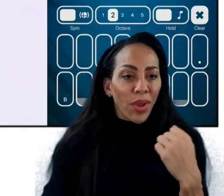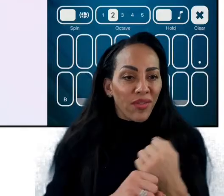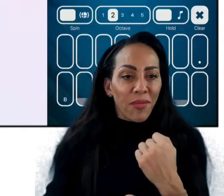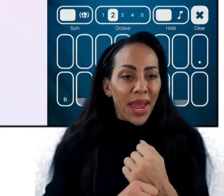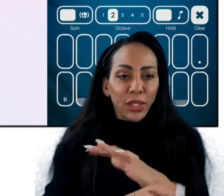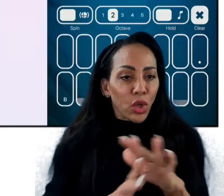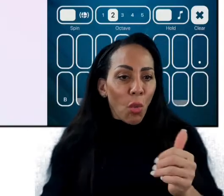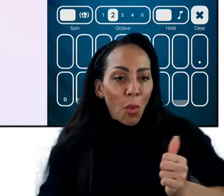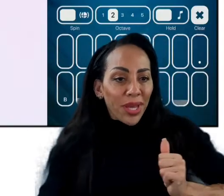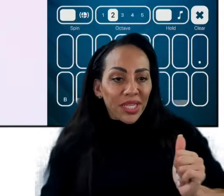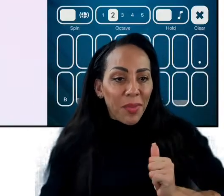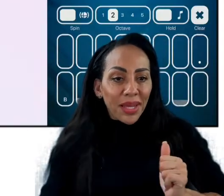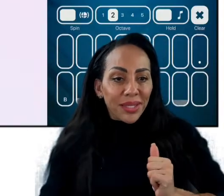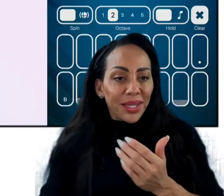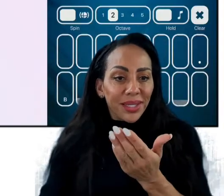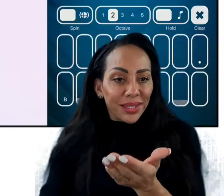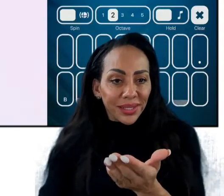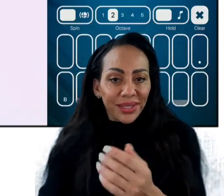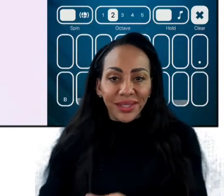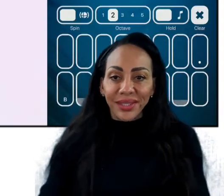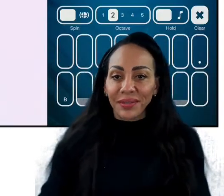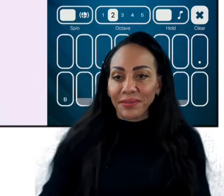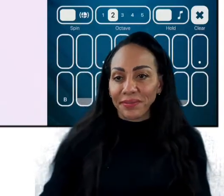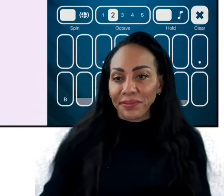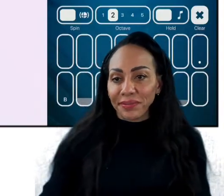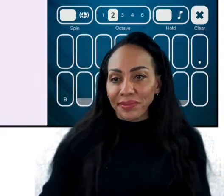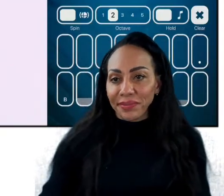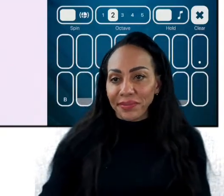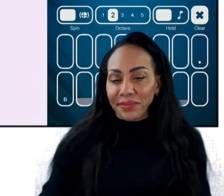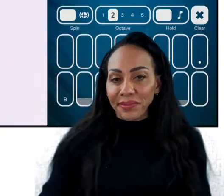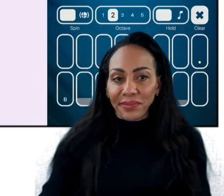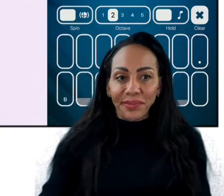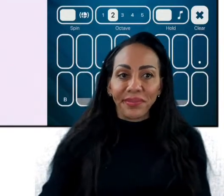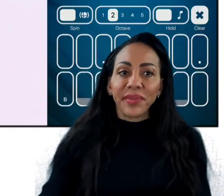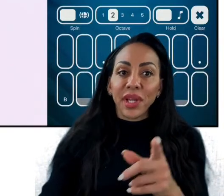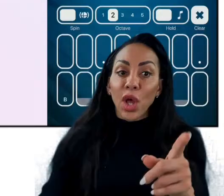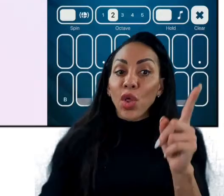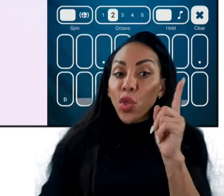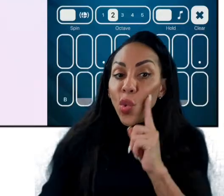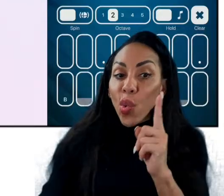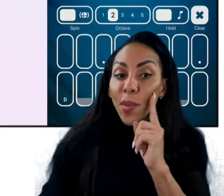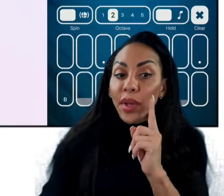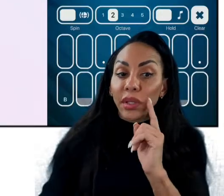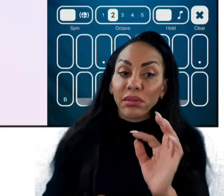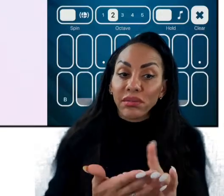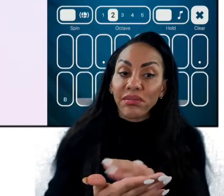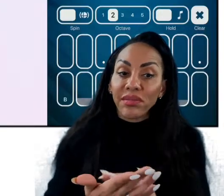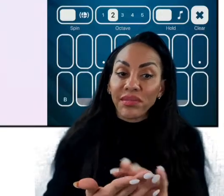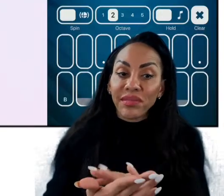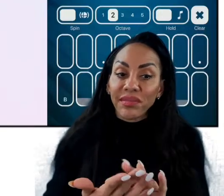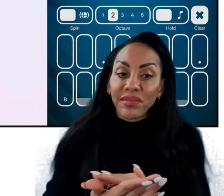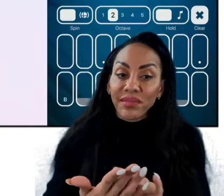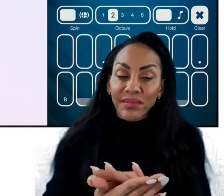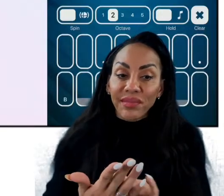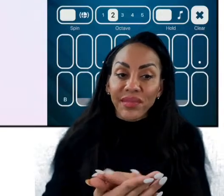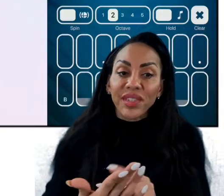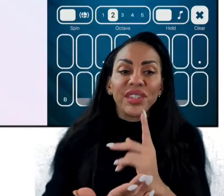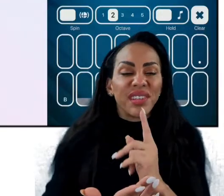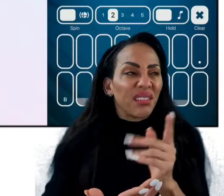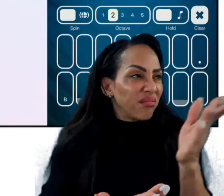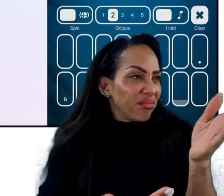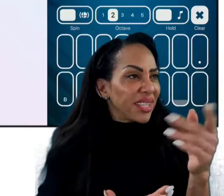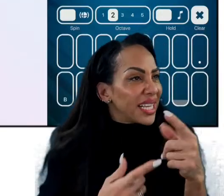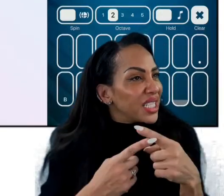the app very quickly, she was the one that actually coined the phrase he basically made a musical fidget toy. So we sort of ran with that, and that's all in